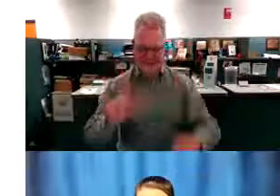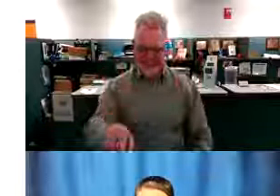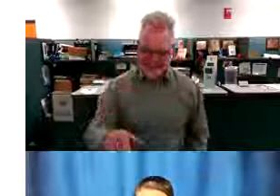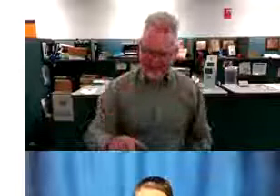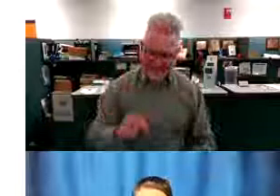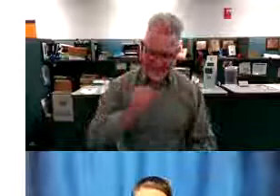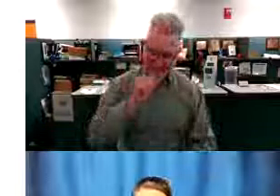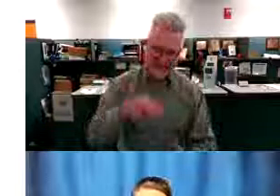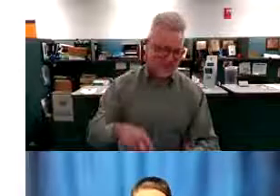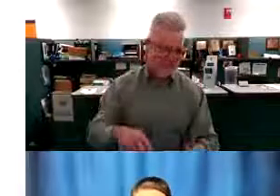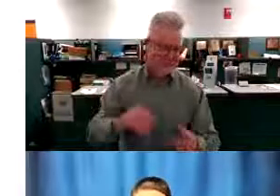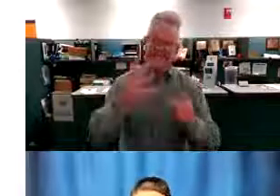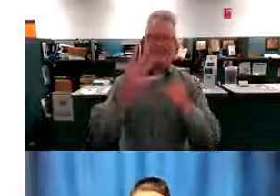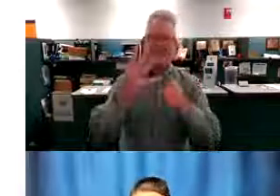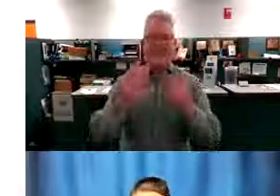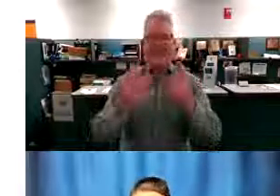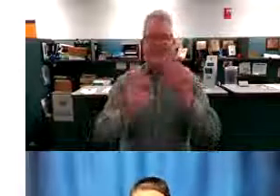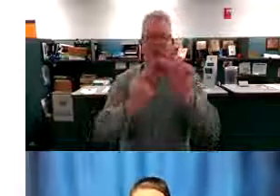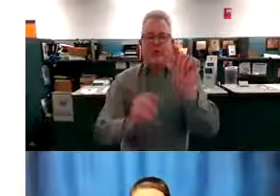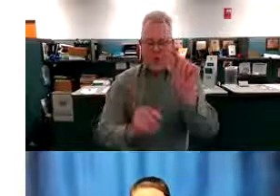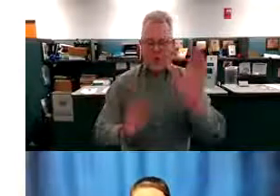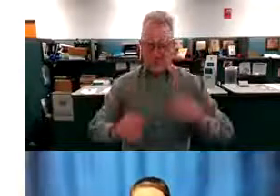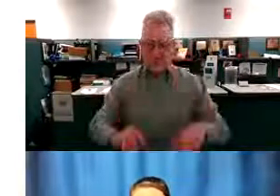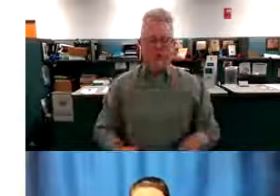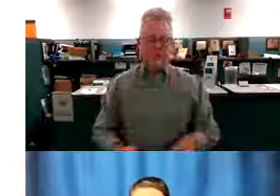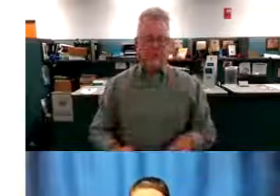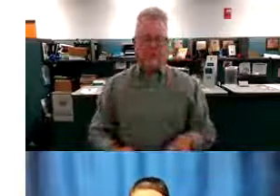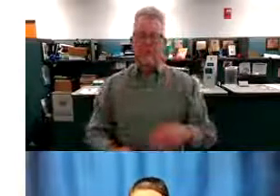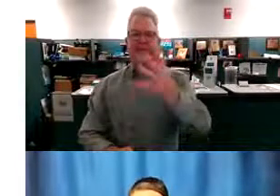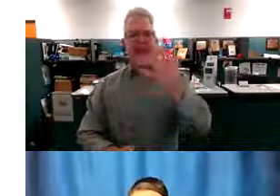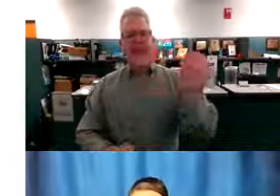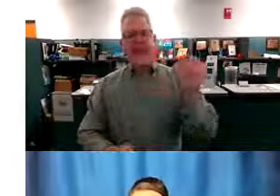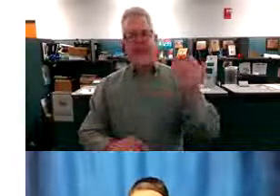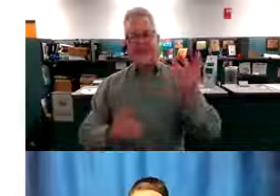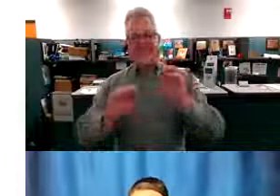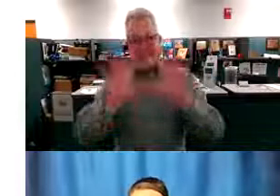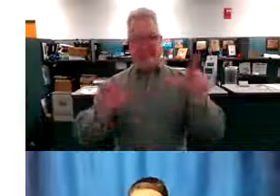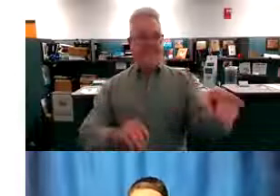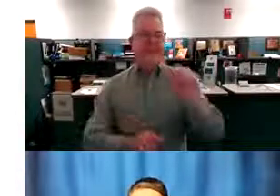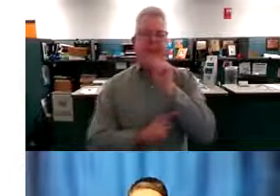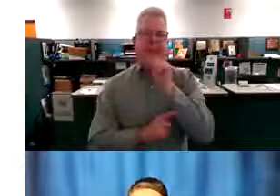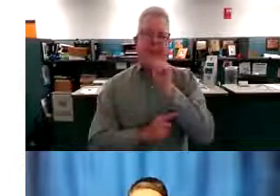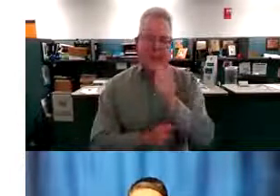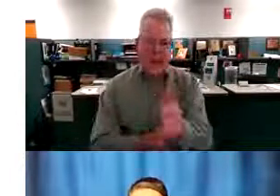oh, I skipped this one. This one's a pretty small one, but